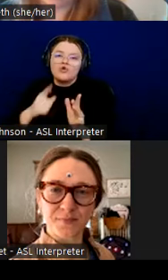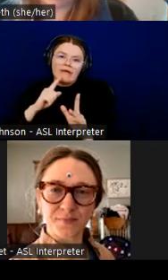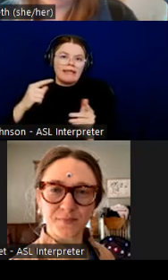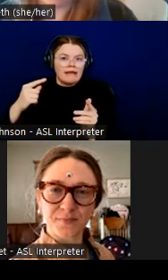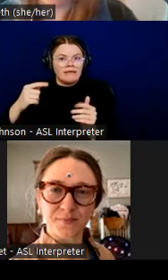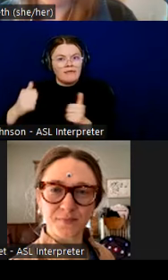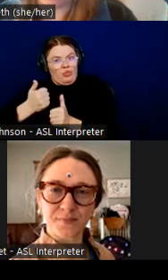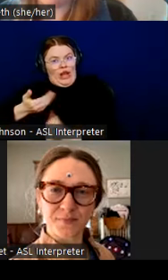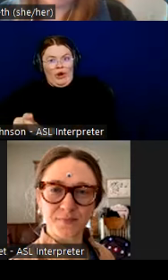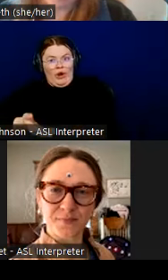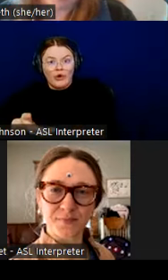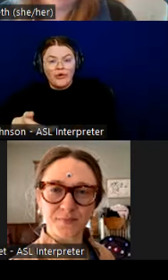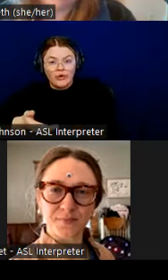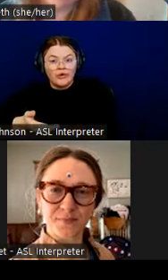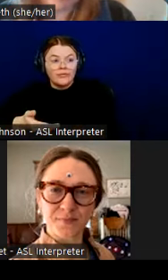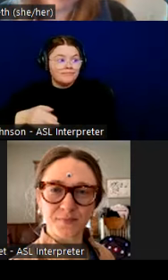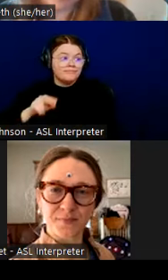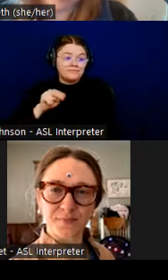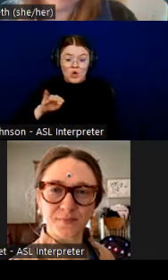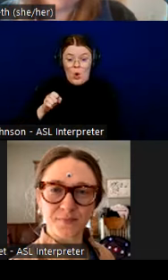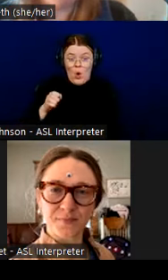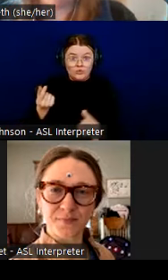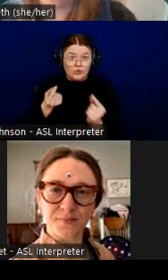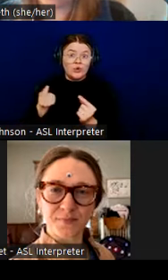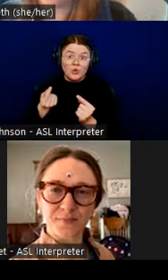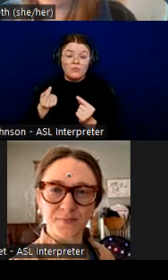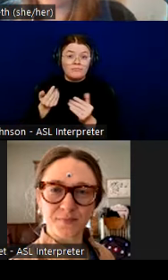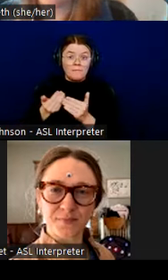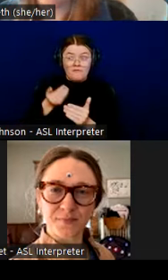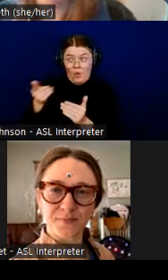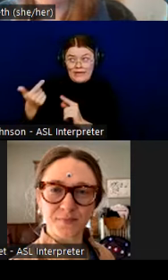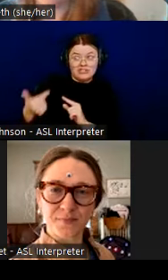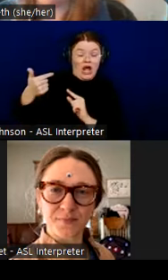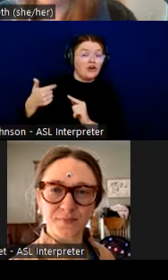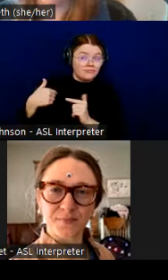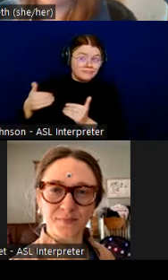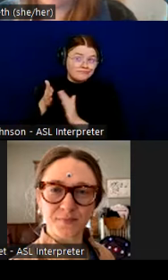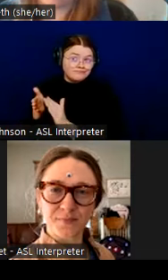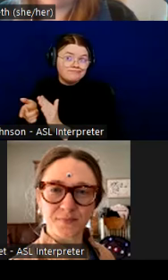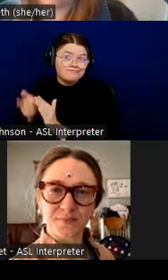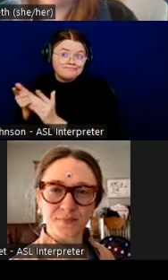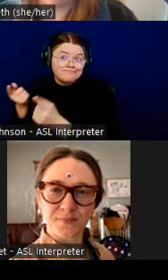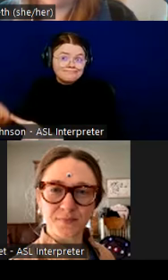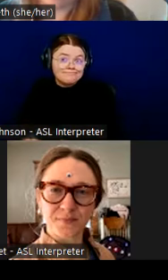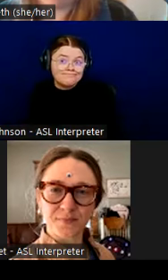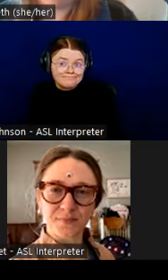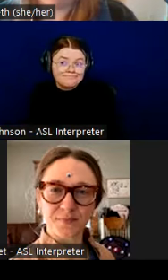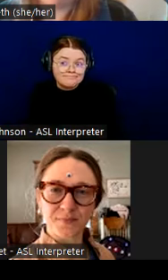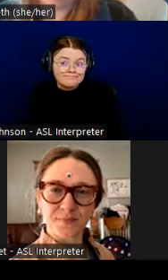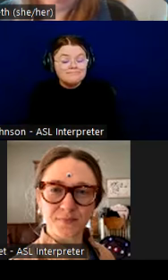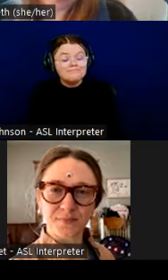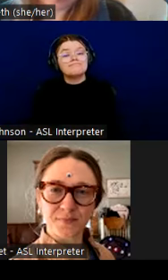And she shot him before he could do that. Her sentence is